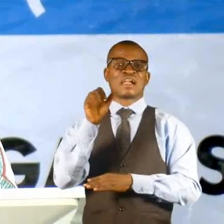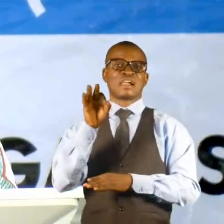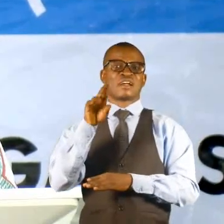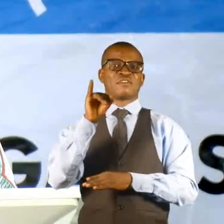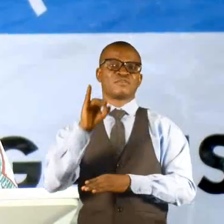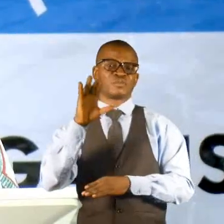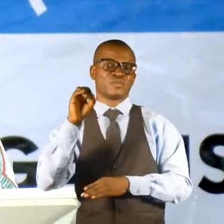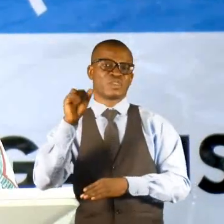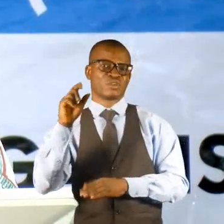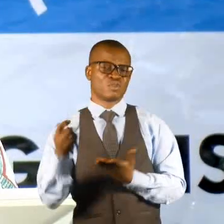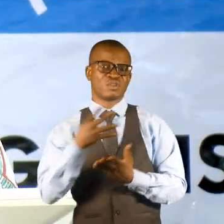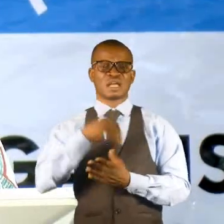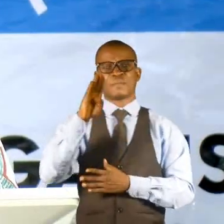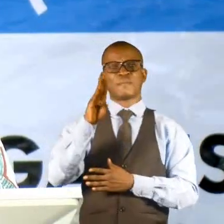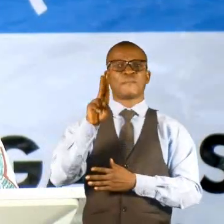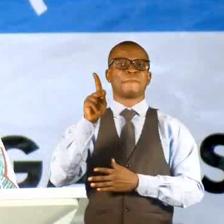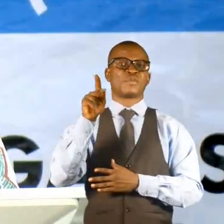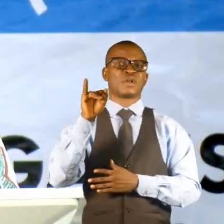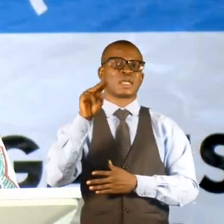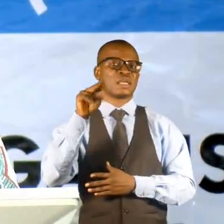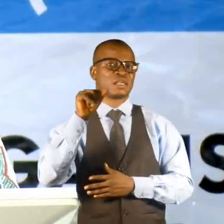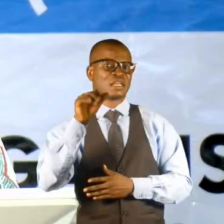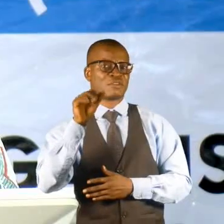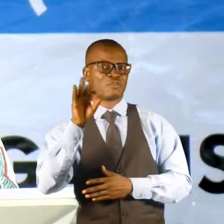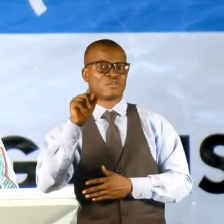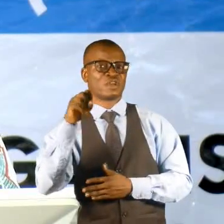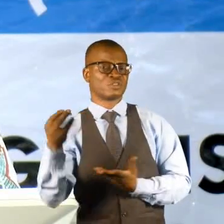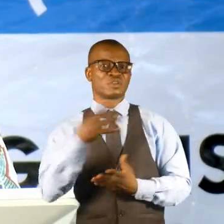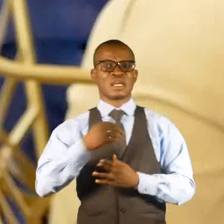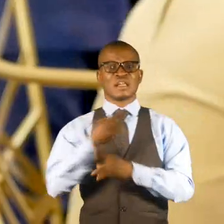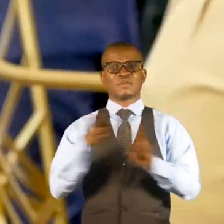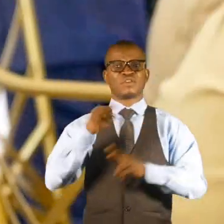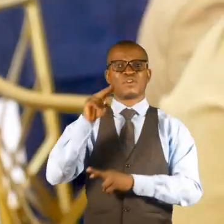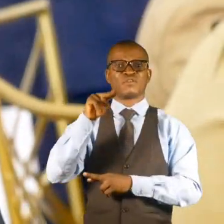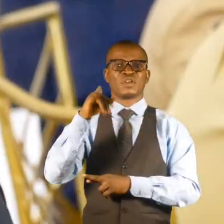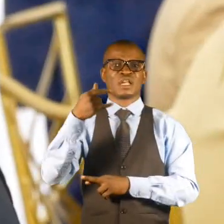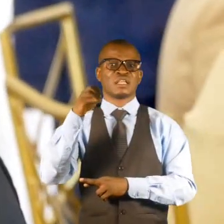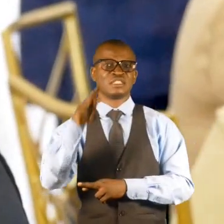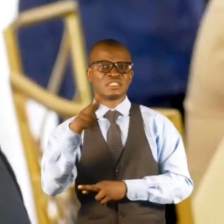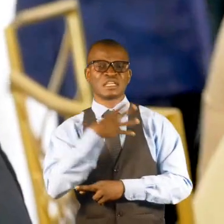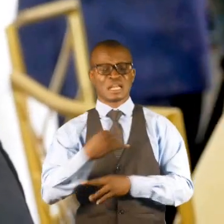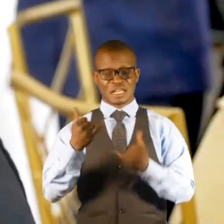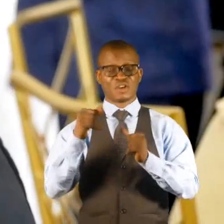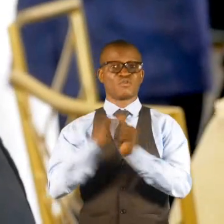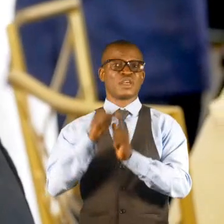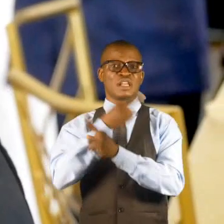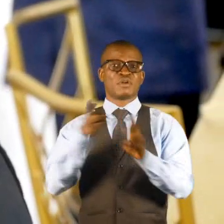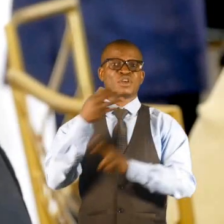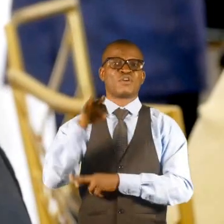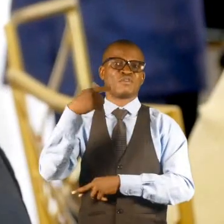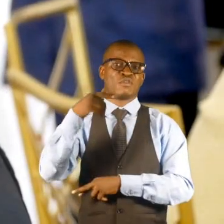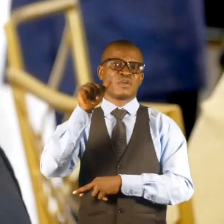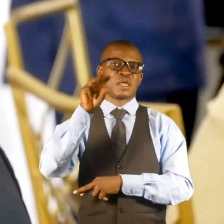Burkina Faso, and Memorandum of Understanding with the Republic of Niger, and the latest with Republic of